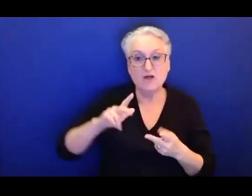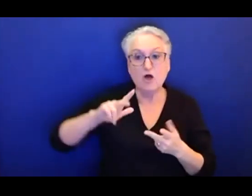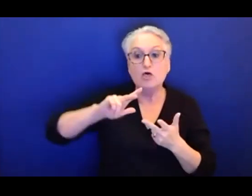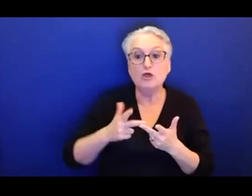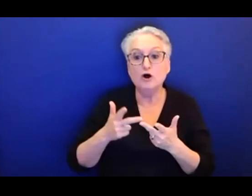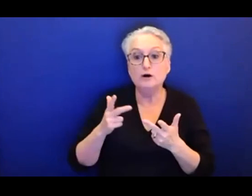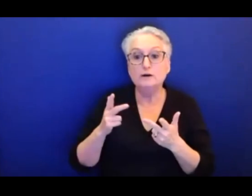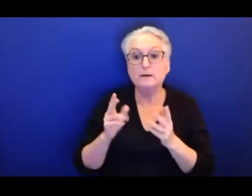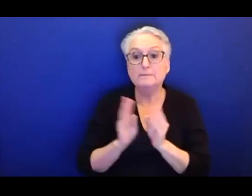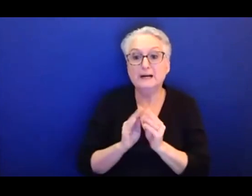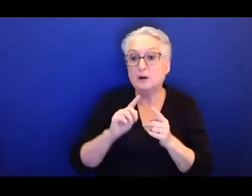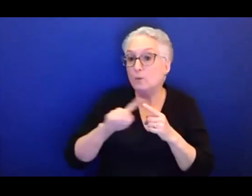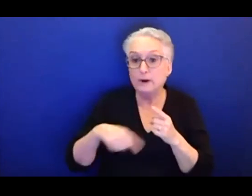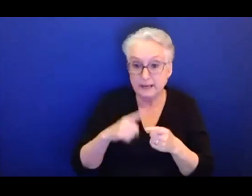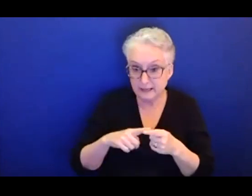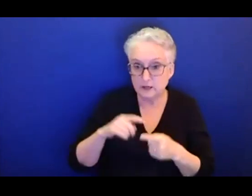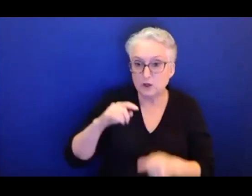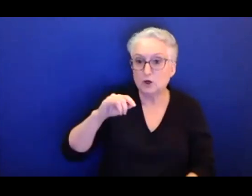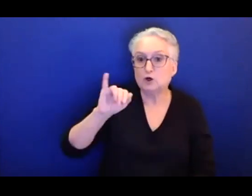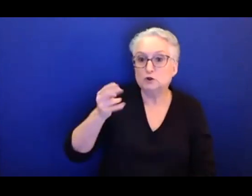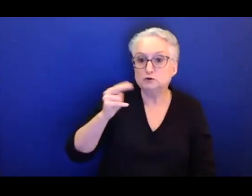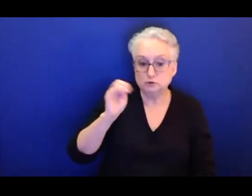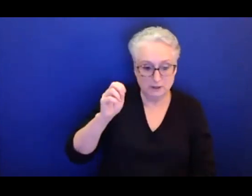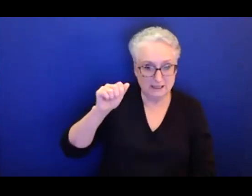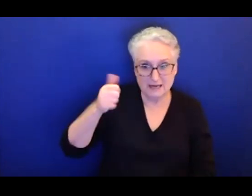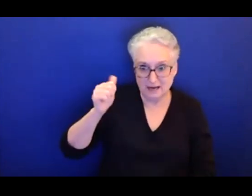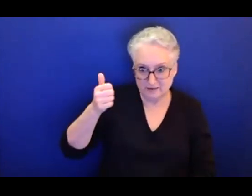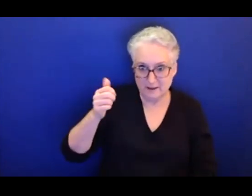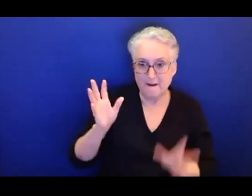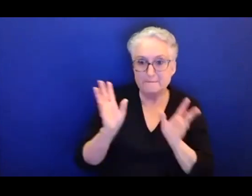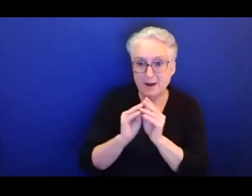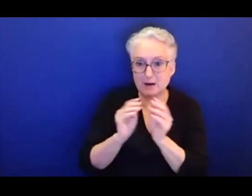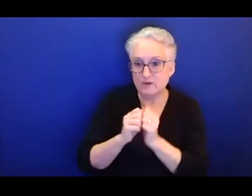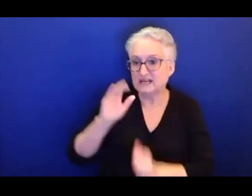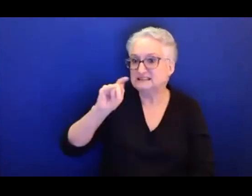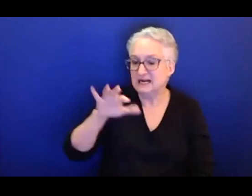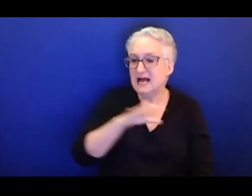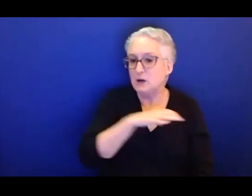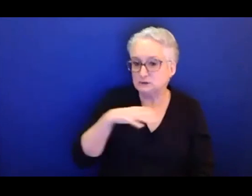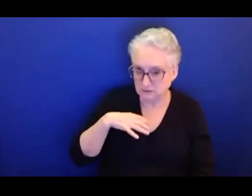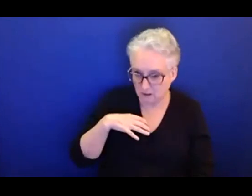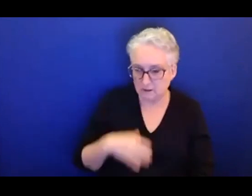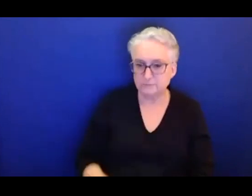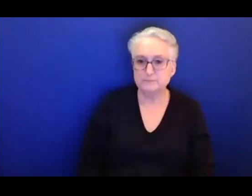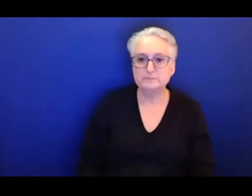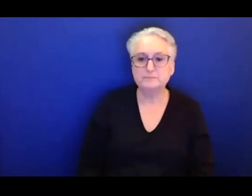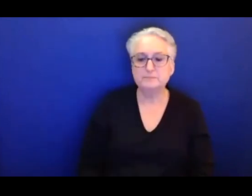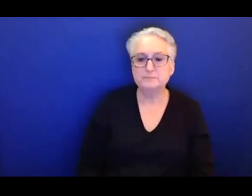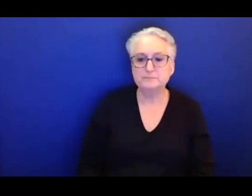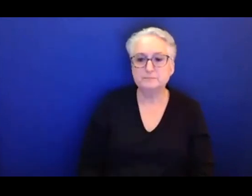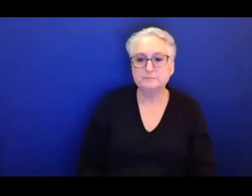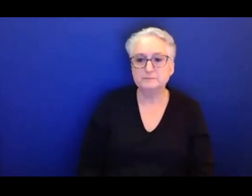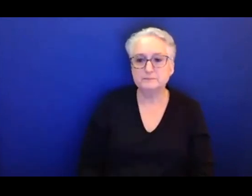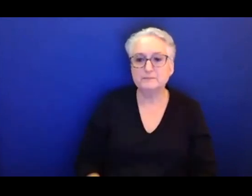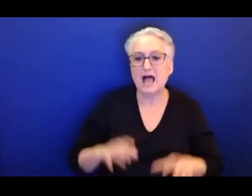Then following the public hearing and the City Council committee meeting, the action plan will be up